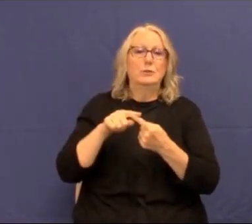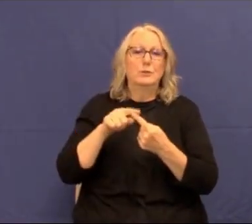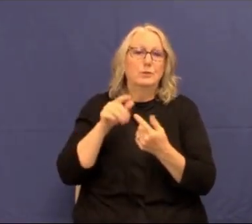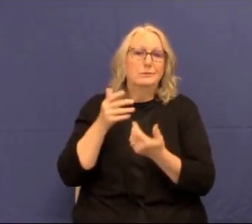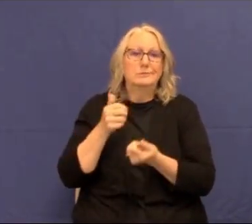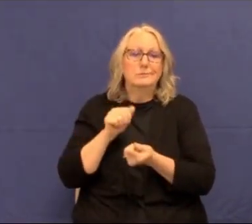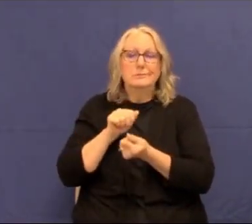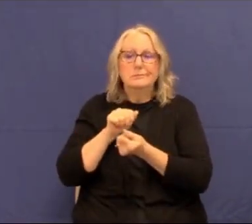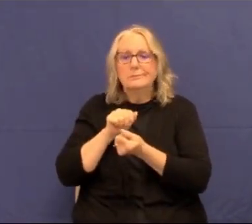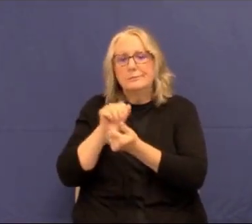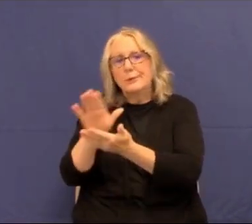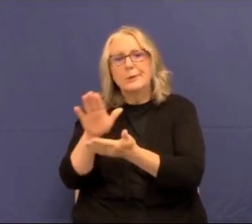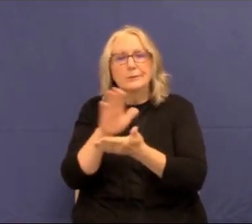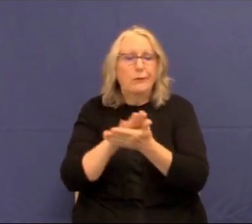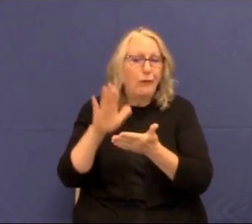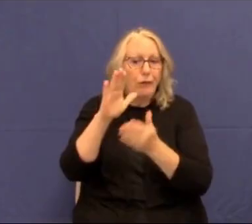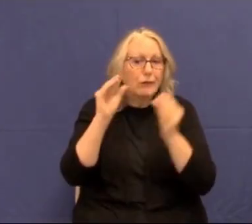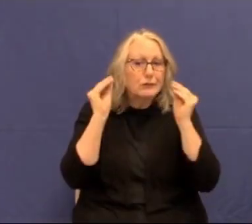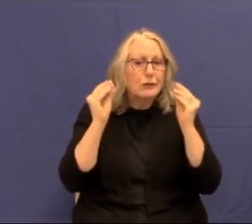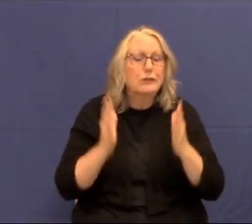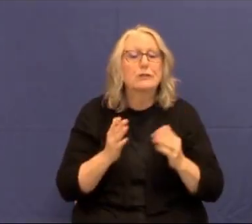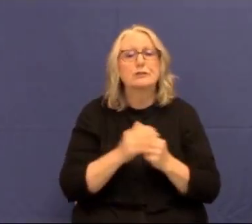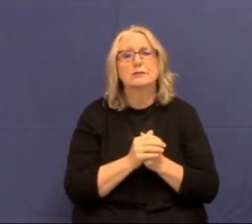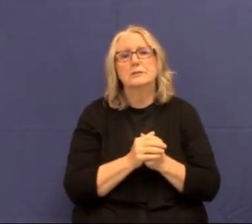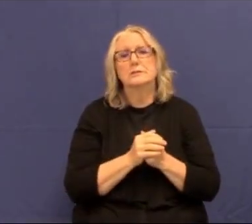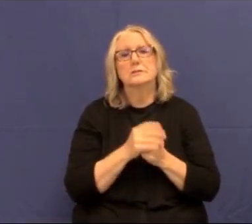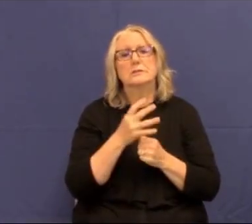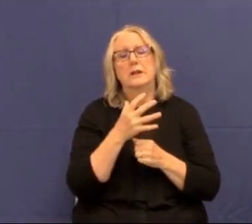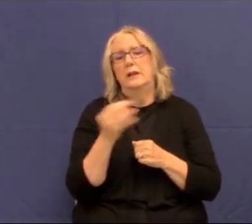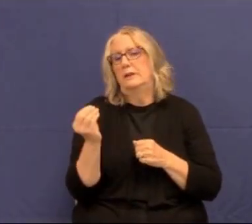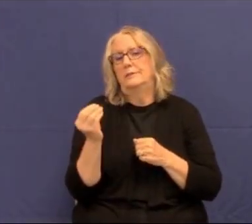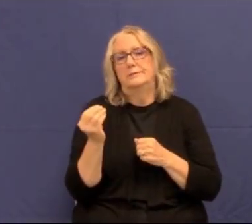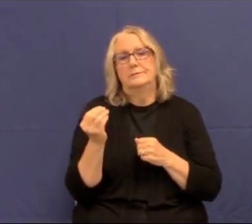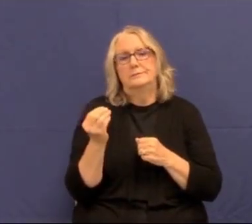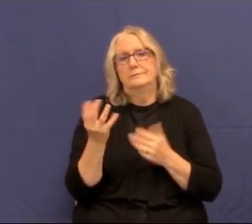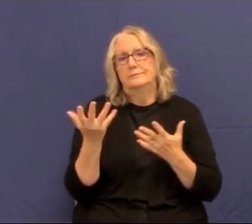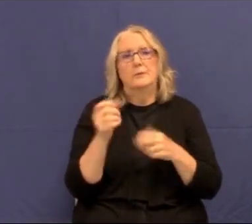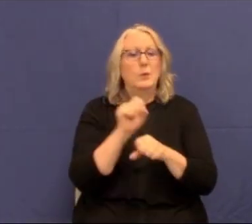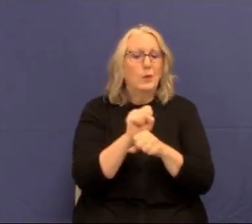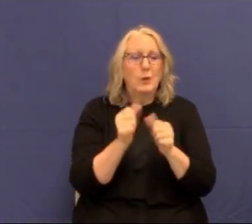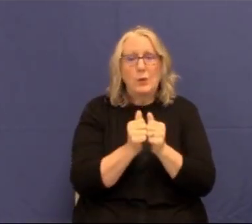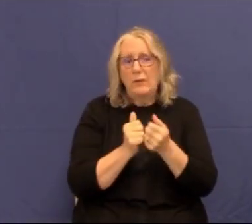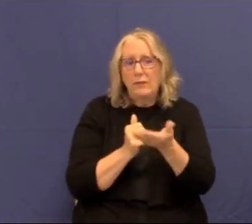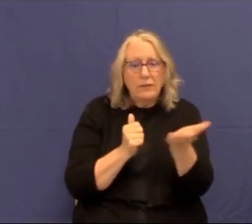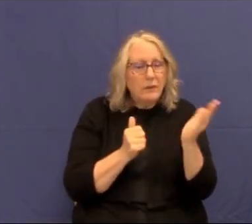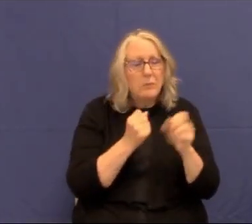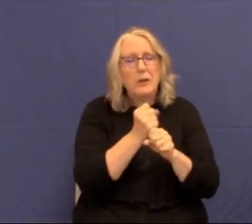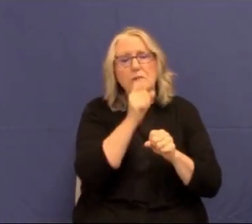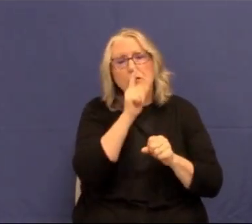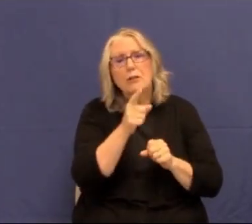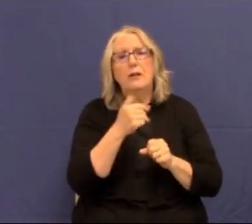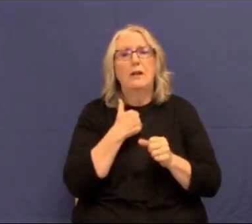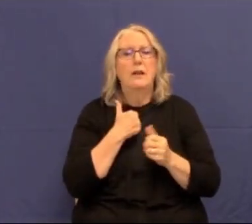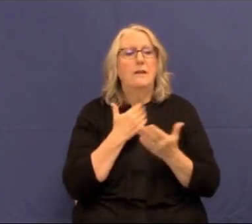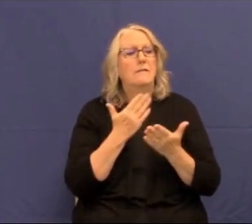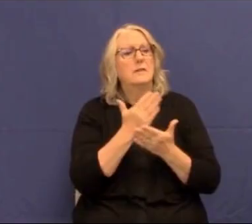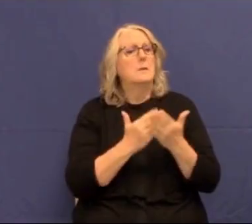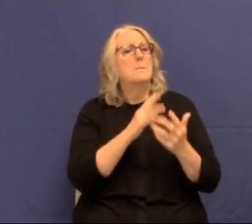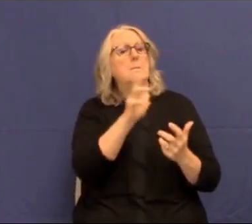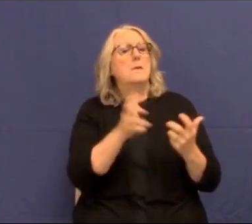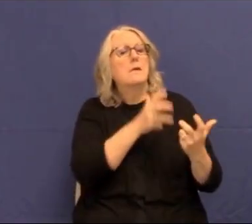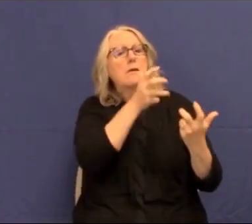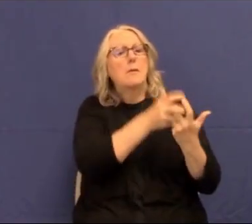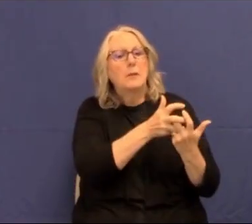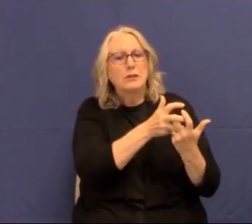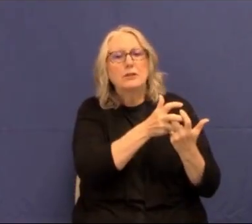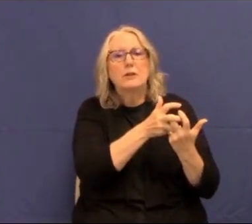easier to go approach, my college instructors and um, work with them to make sure that they had some